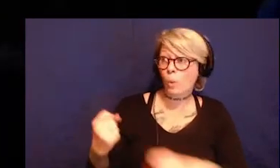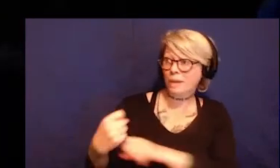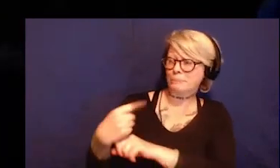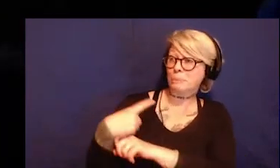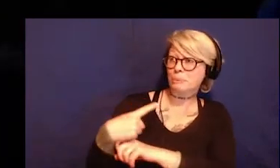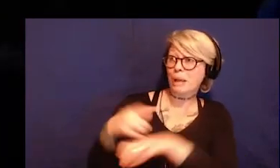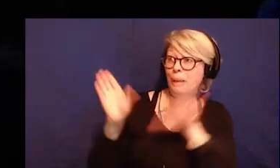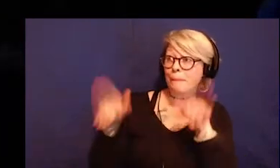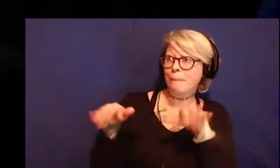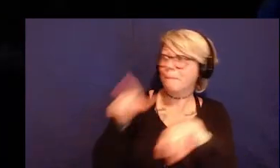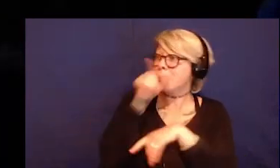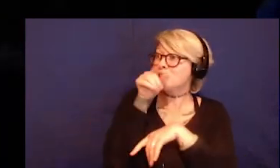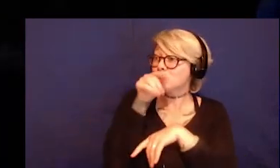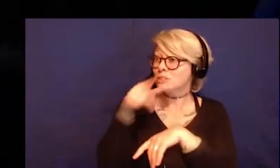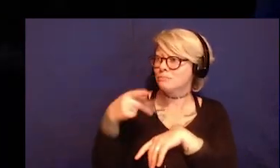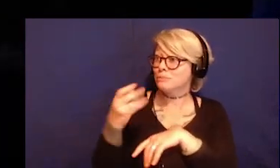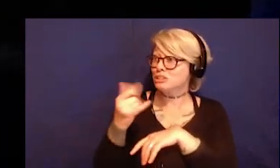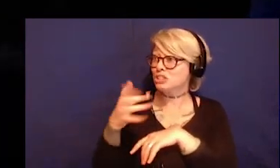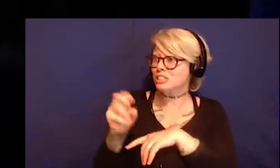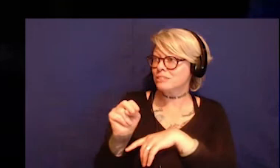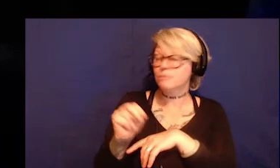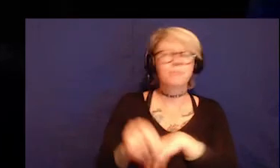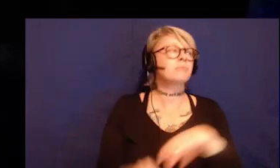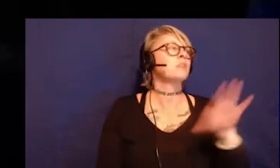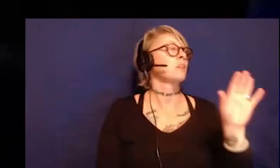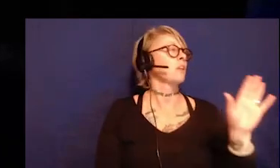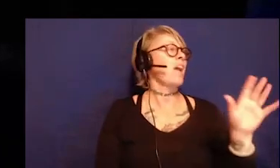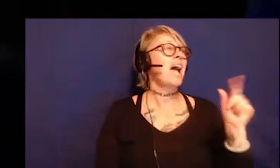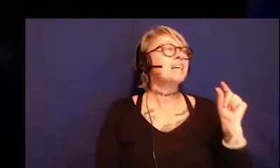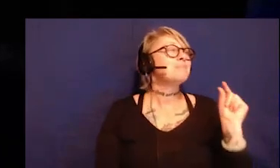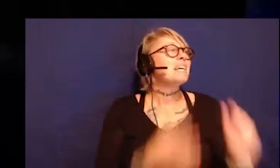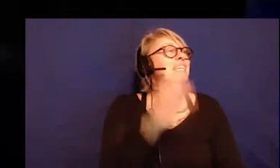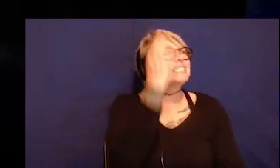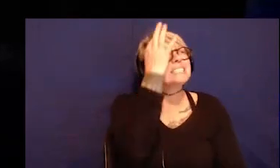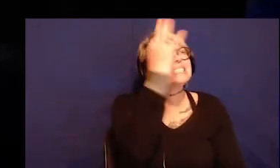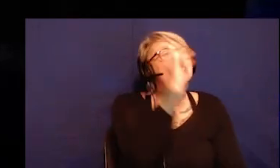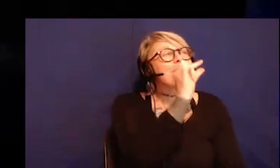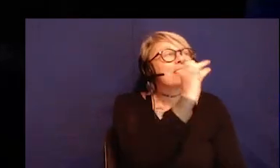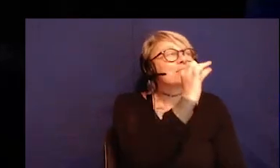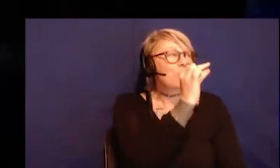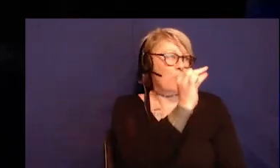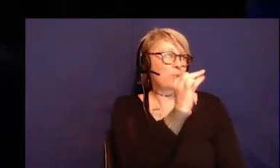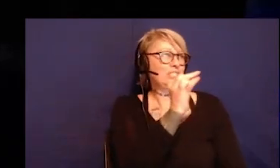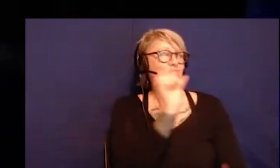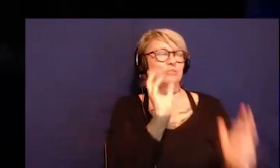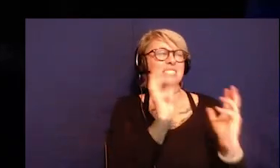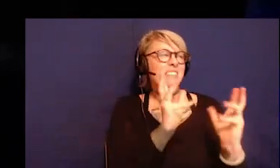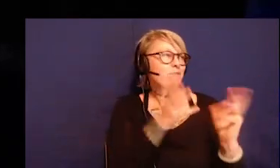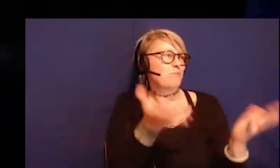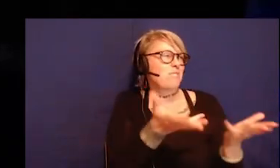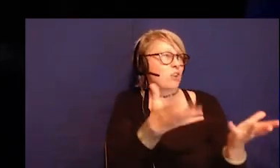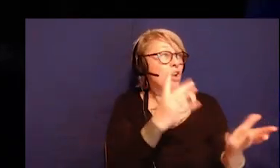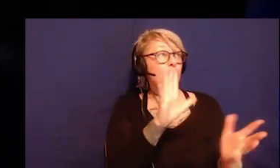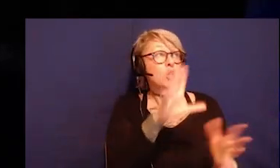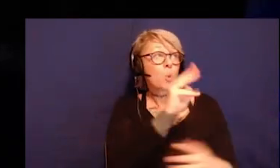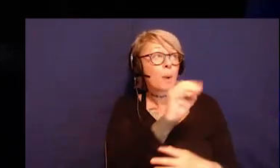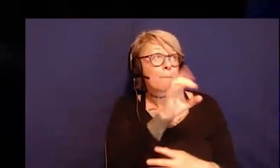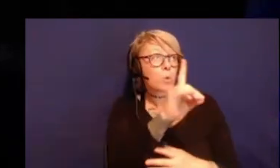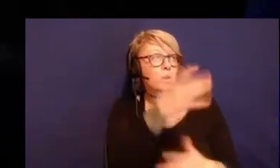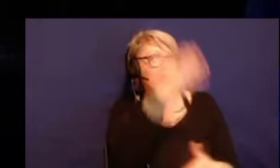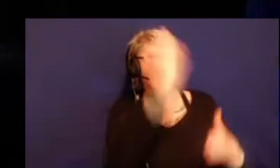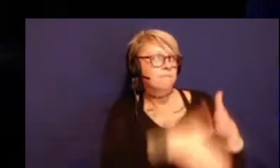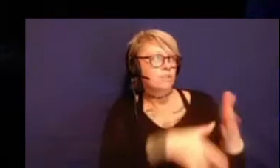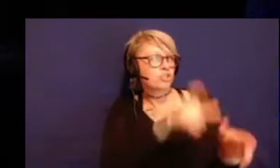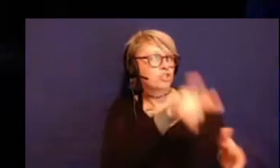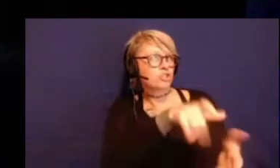courier pigeon? Okay, I am this close to leaving you here. Whatever your mood you're in ends now. That should be our family